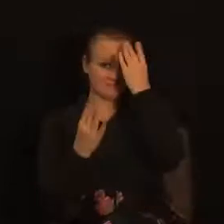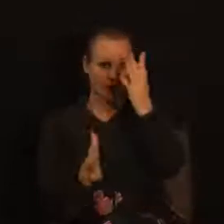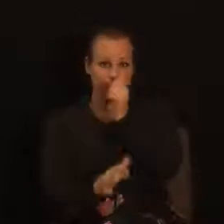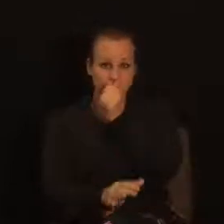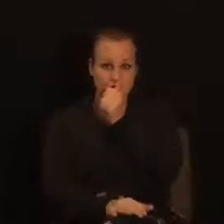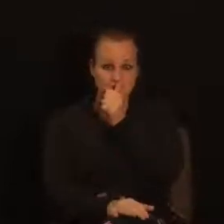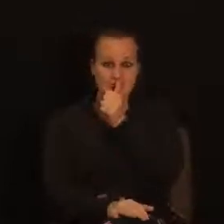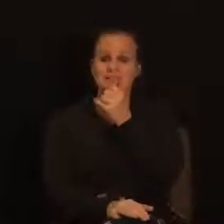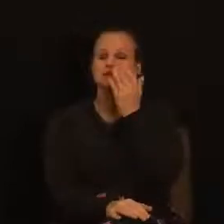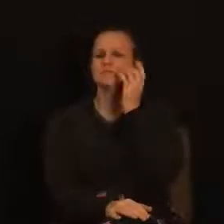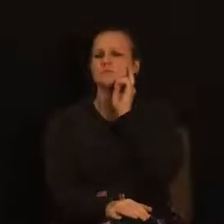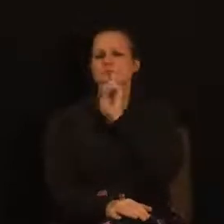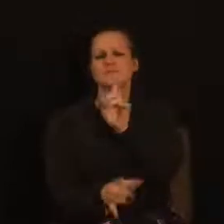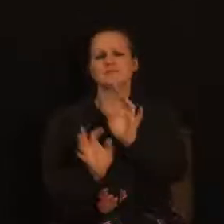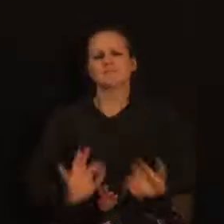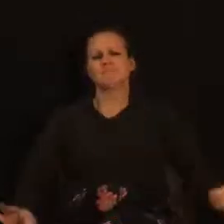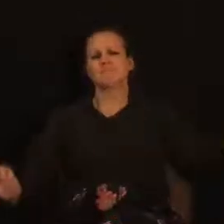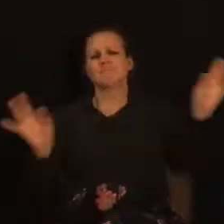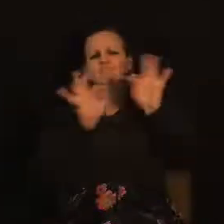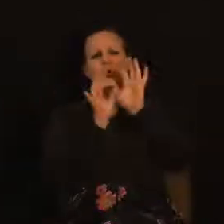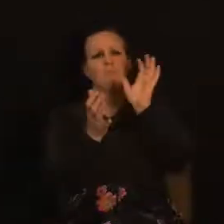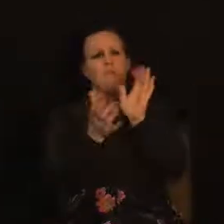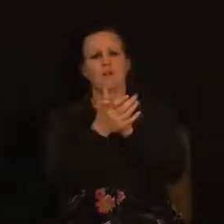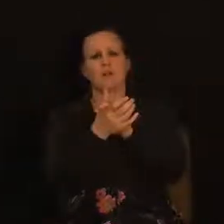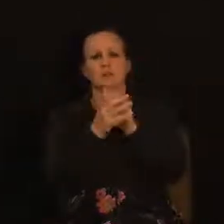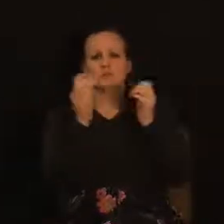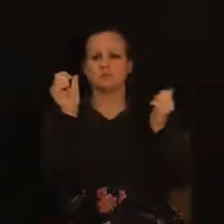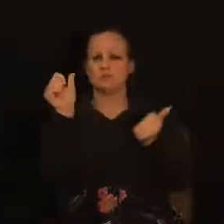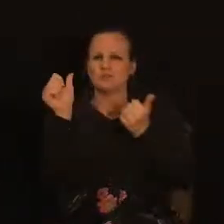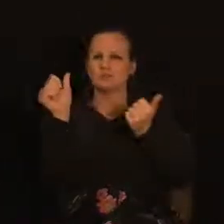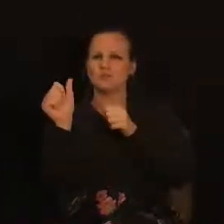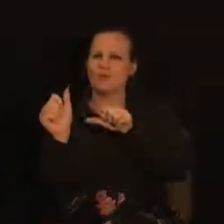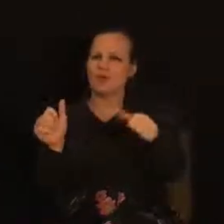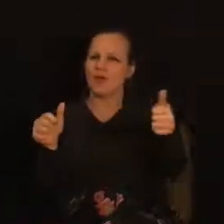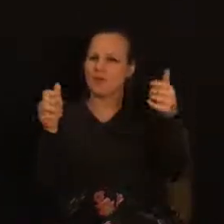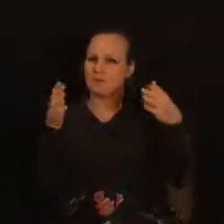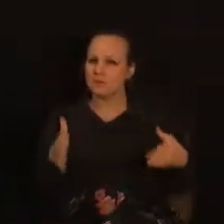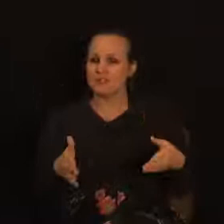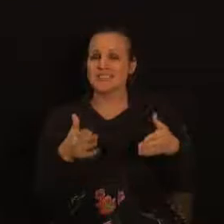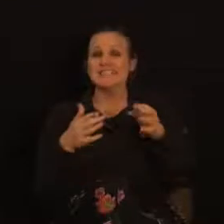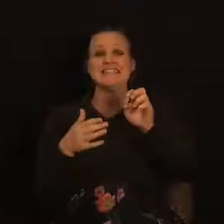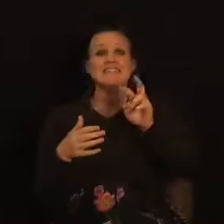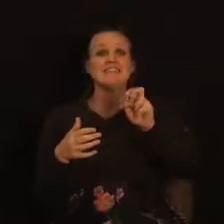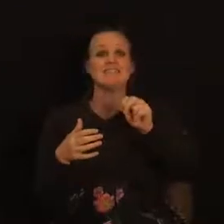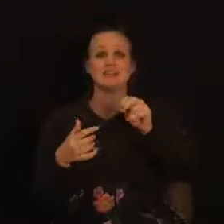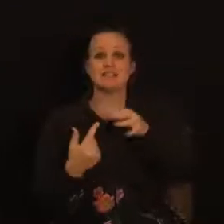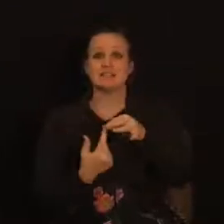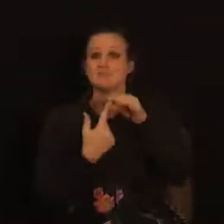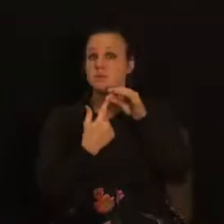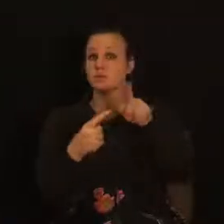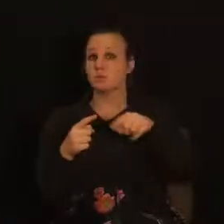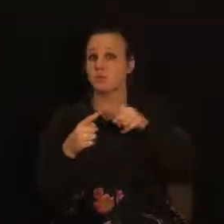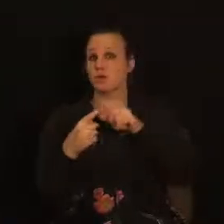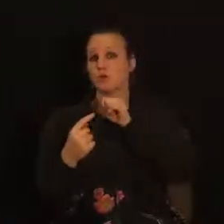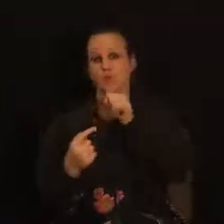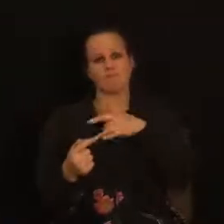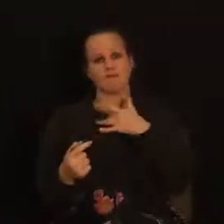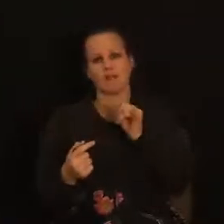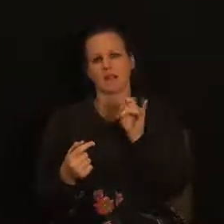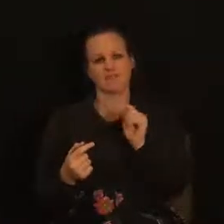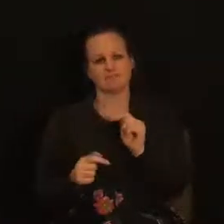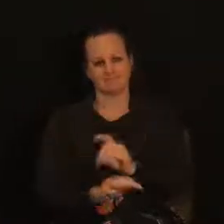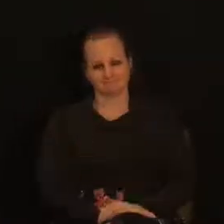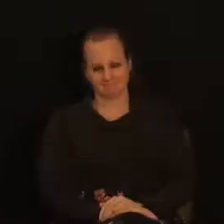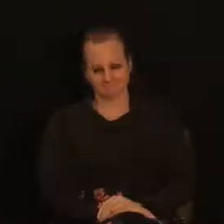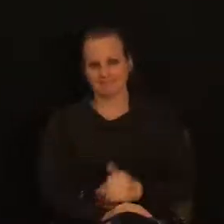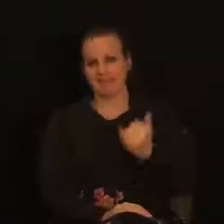it's really important in marriage to pursue the other person, even and especially when you don't feel like it. And if you're